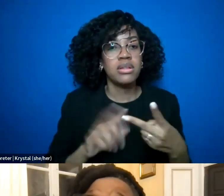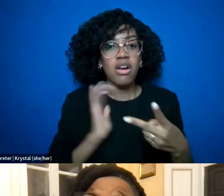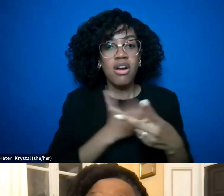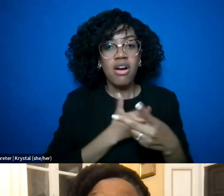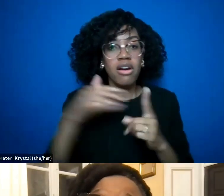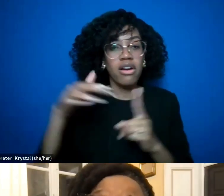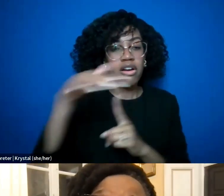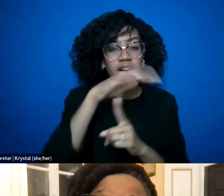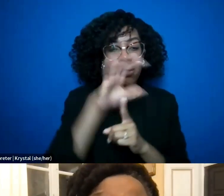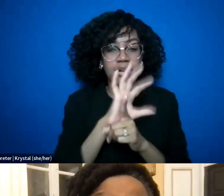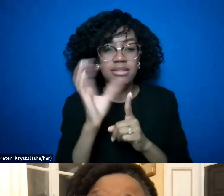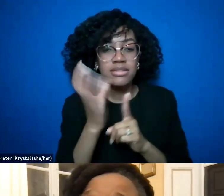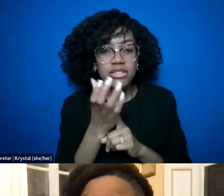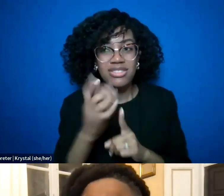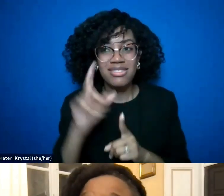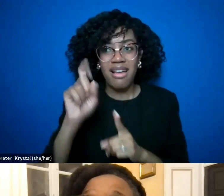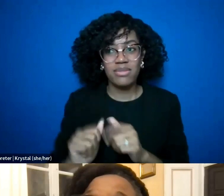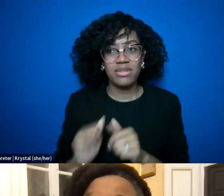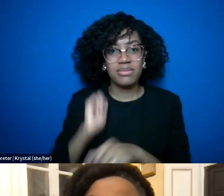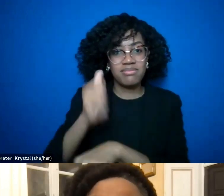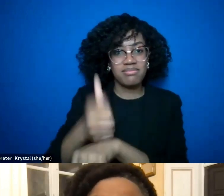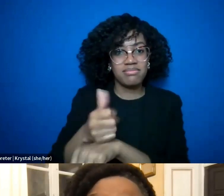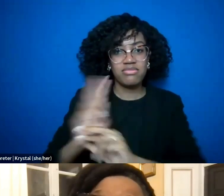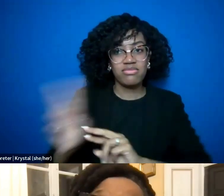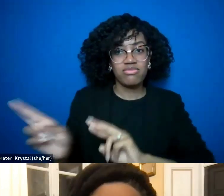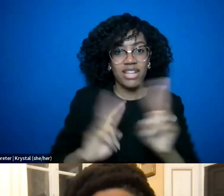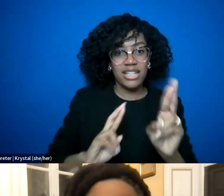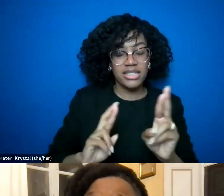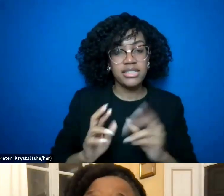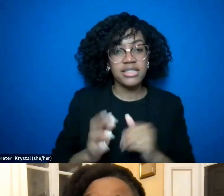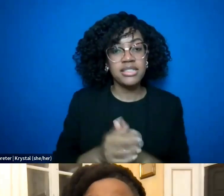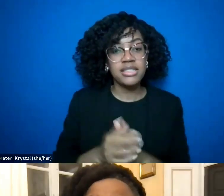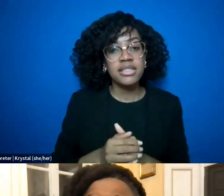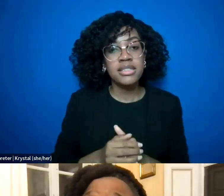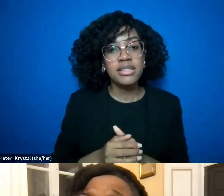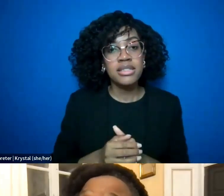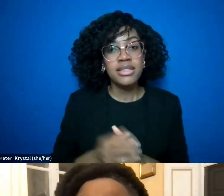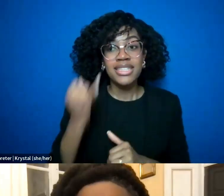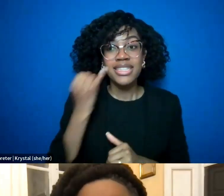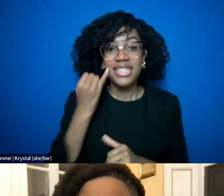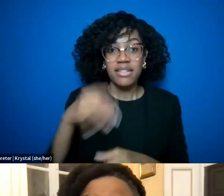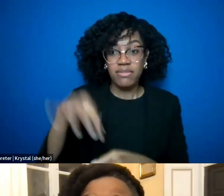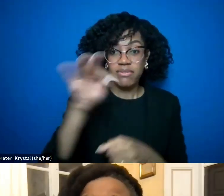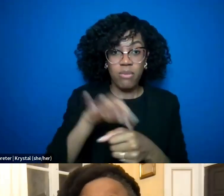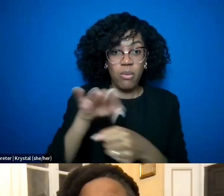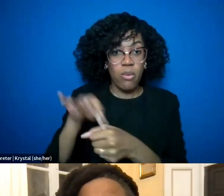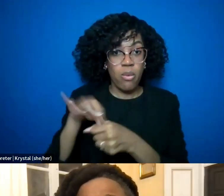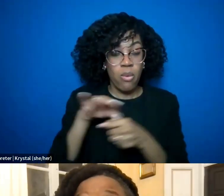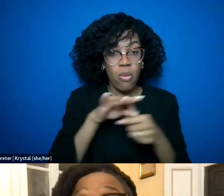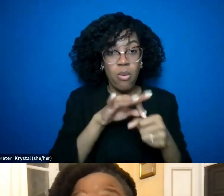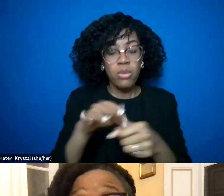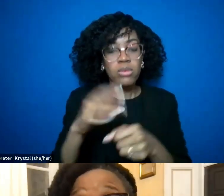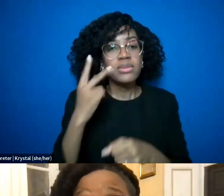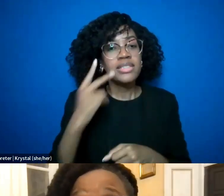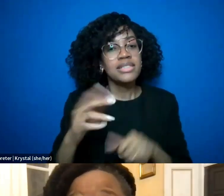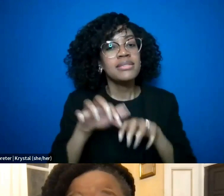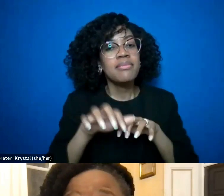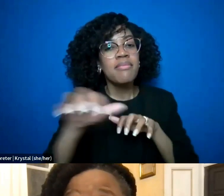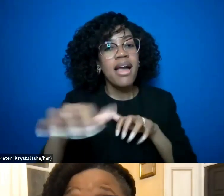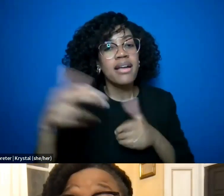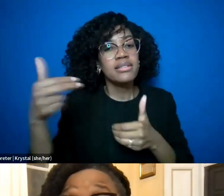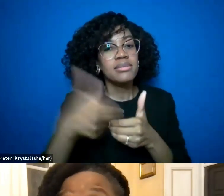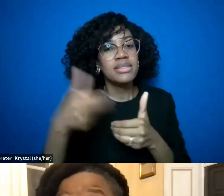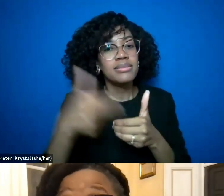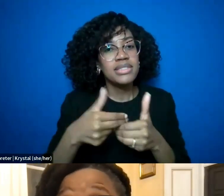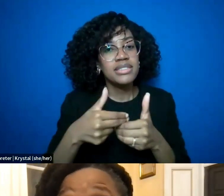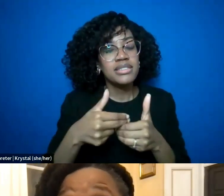place for us to actually say that any particular outcome is the product of mass participation. What do you have